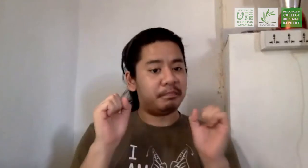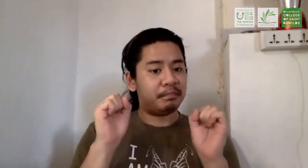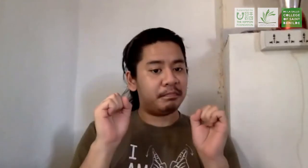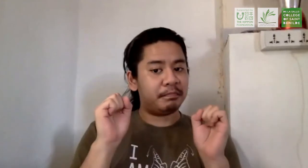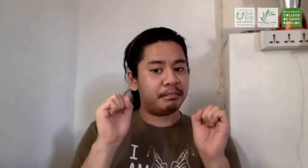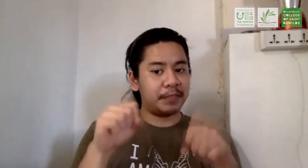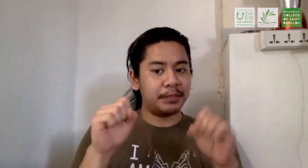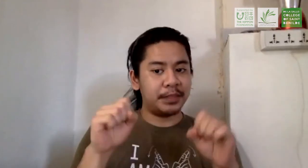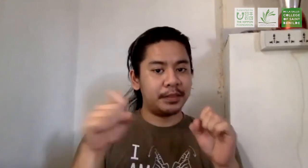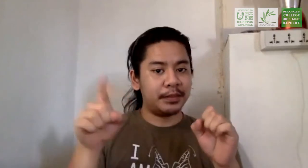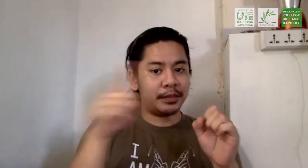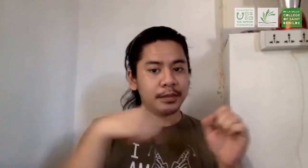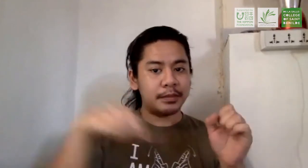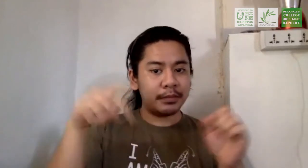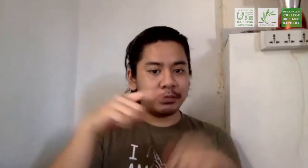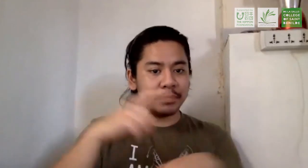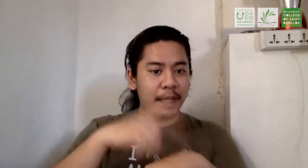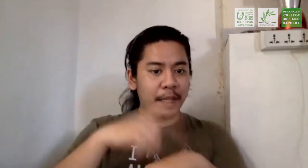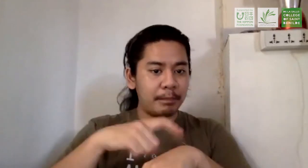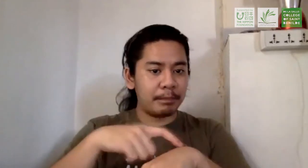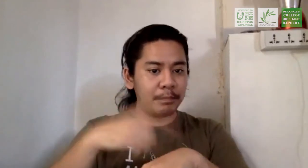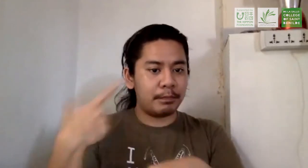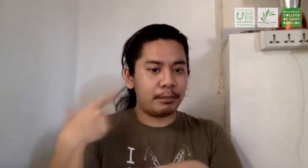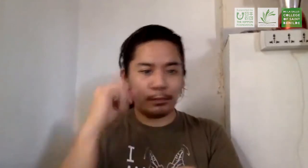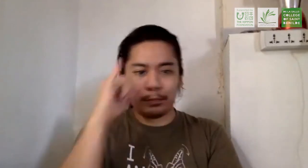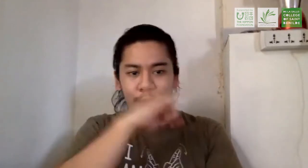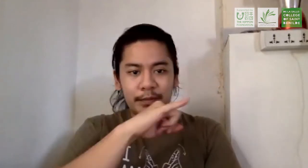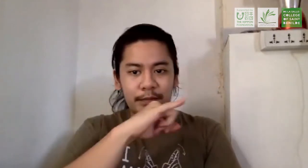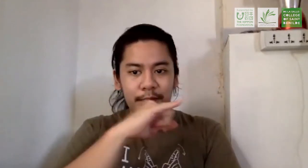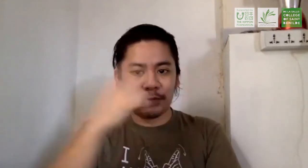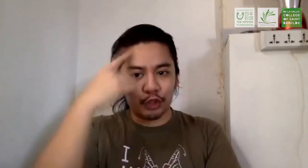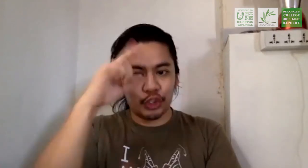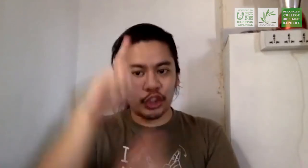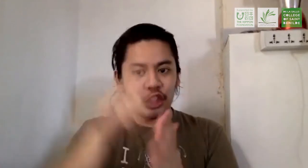So after the review is done,